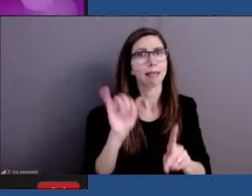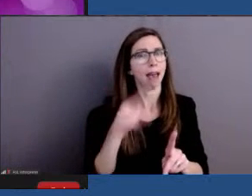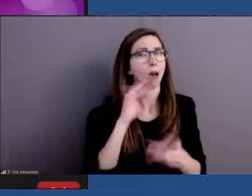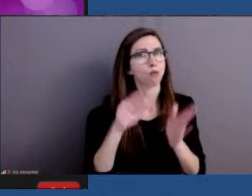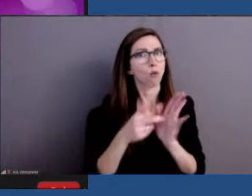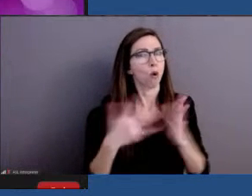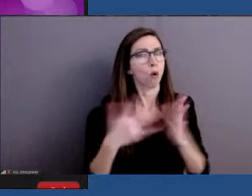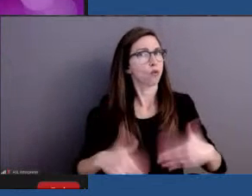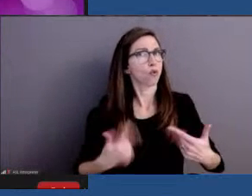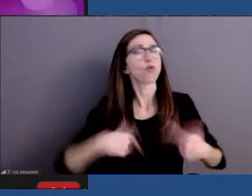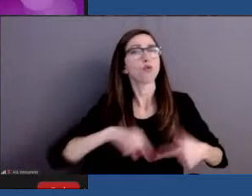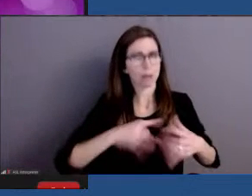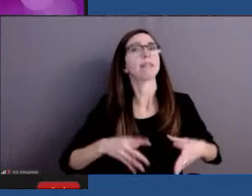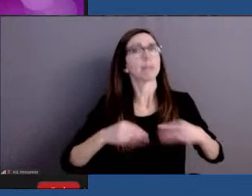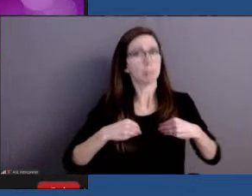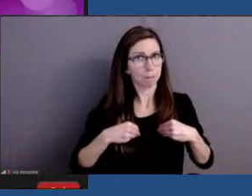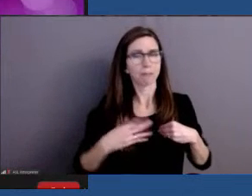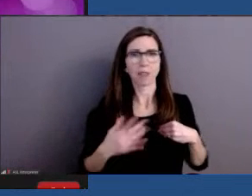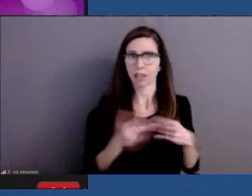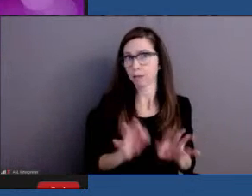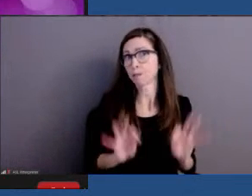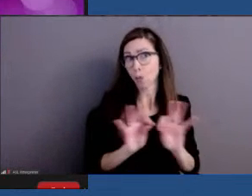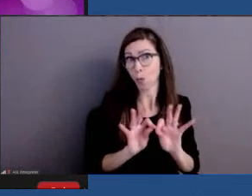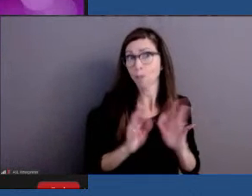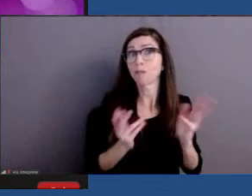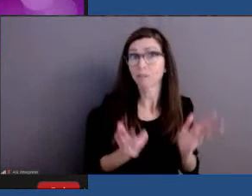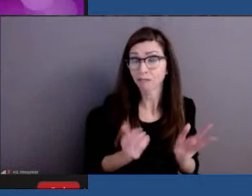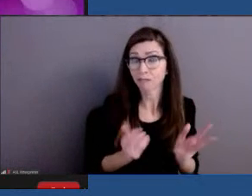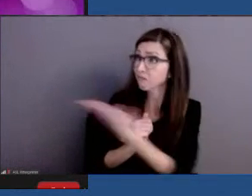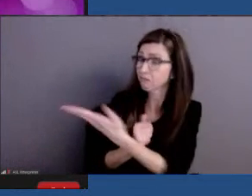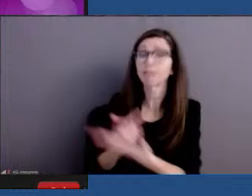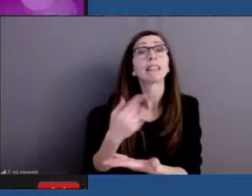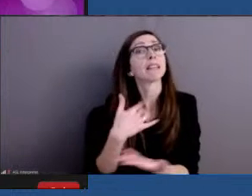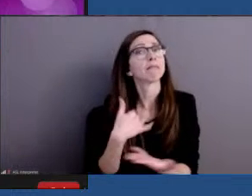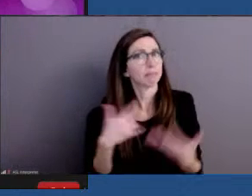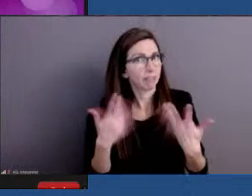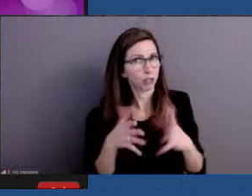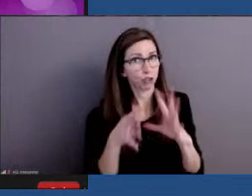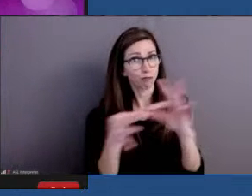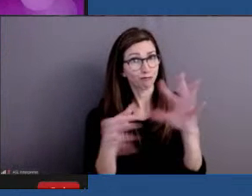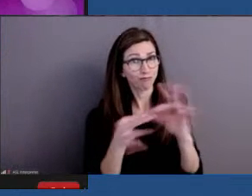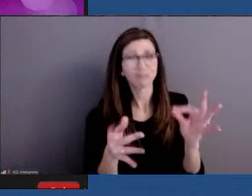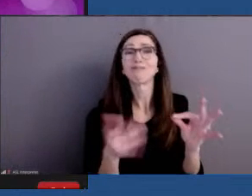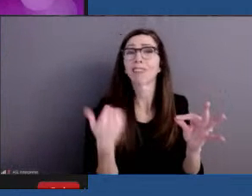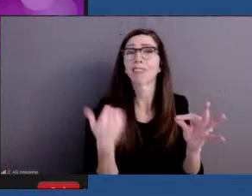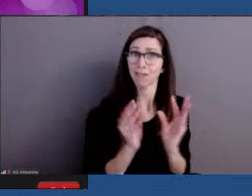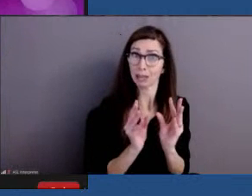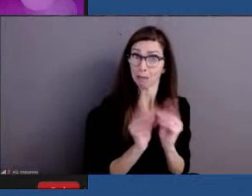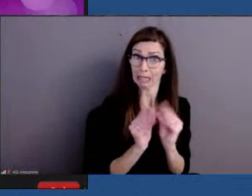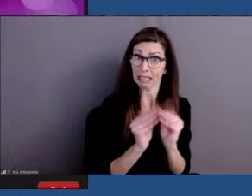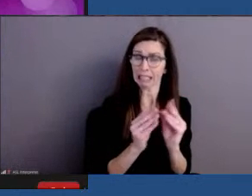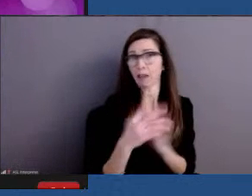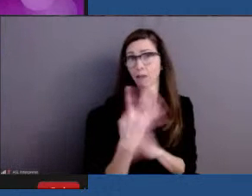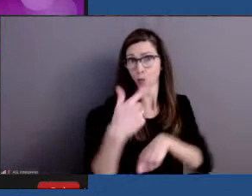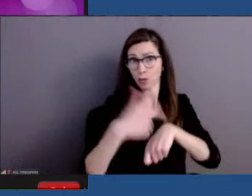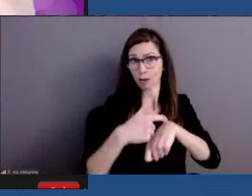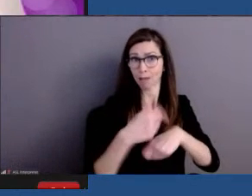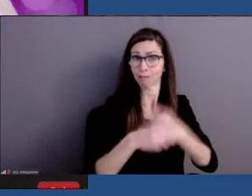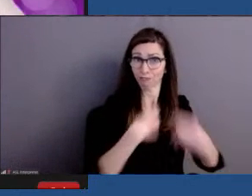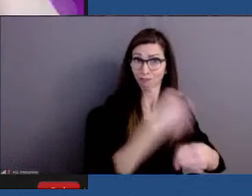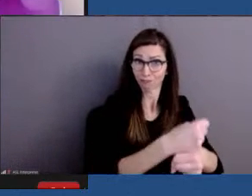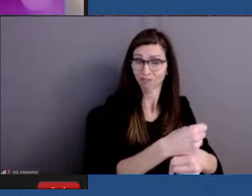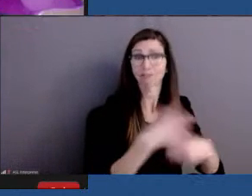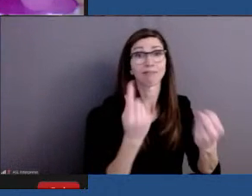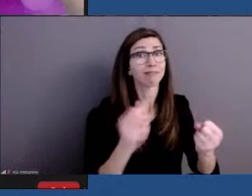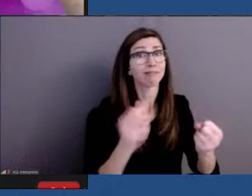role. We, as the councillor said, we meet at least 4 times a year at meetings that are open to the public. All of you are welcome to